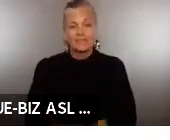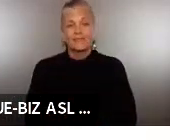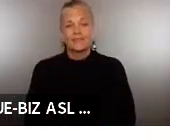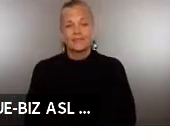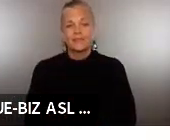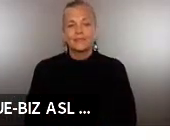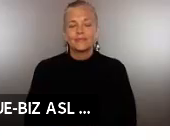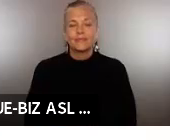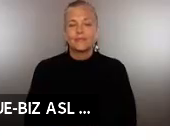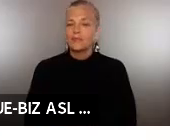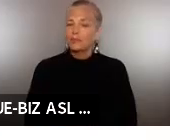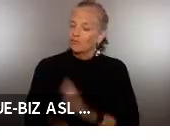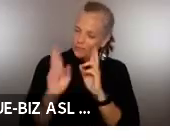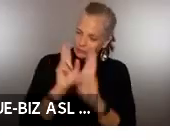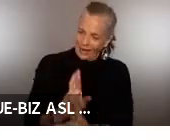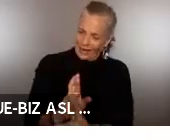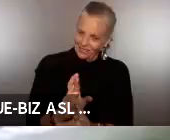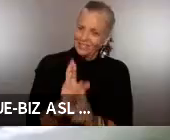Respect.